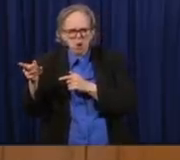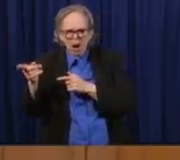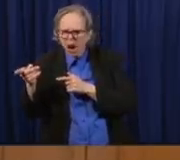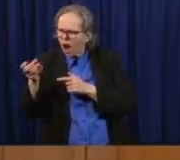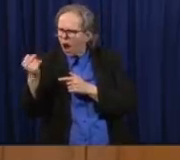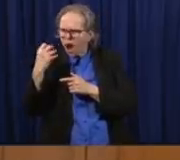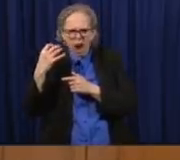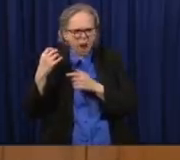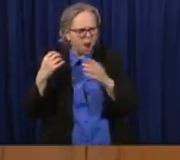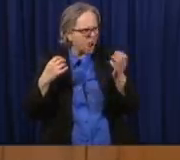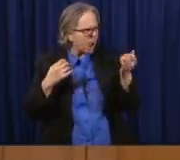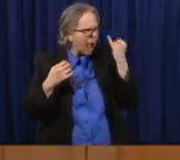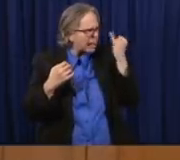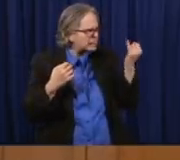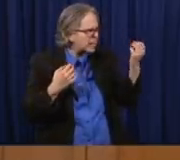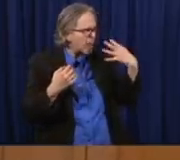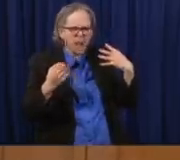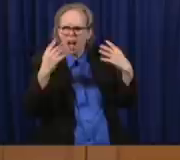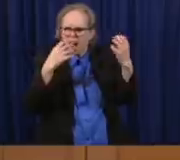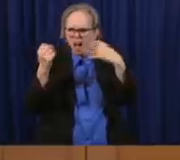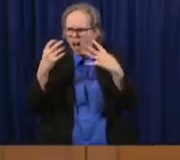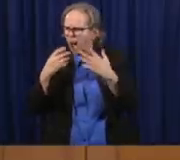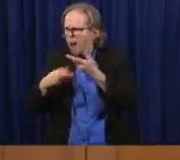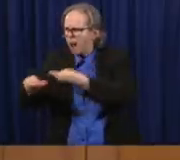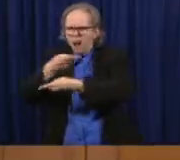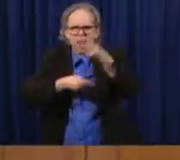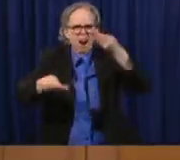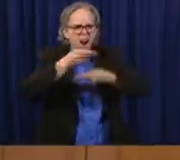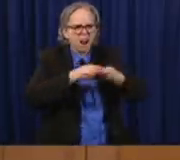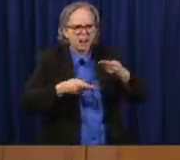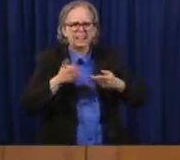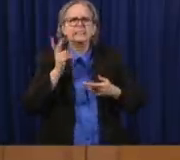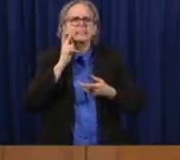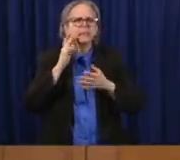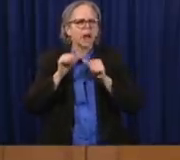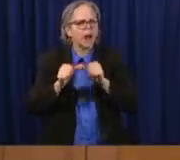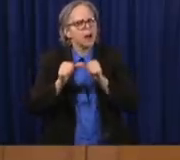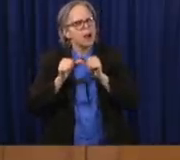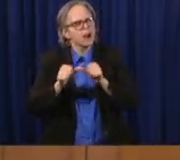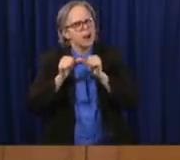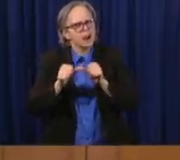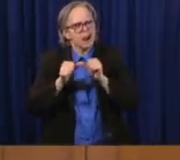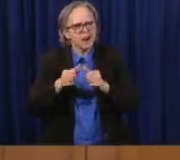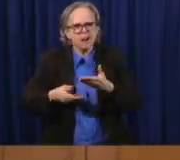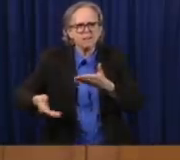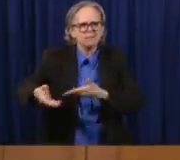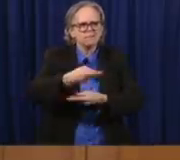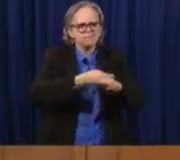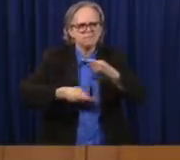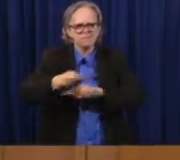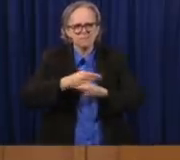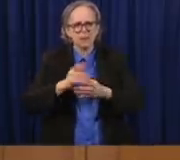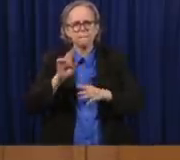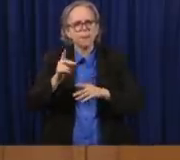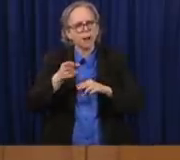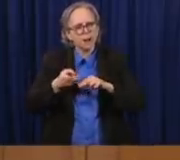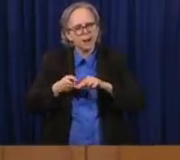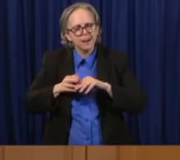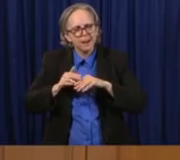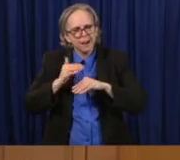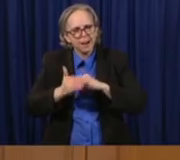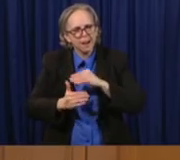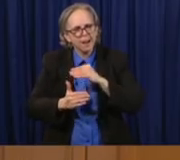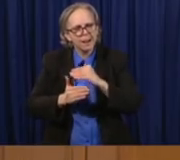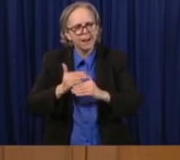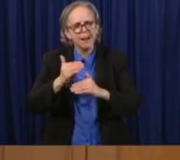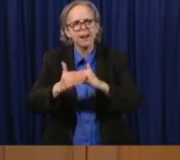way. I think you'll see us learn, and I think you'll see us learn in increments of opening, but being cautious